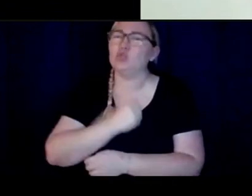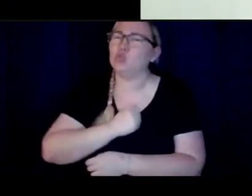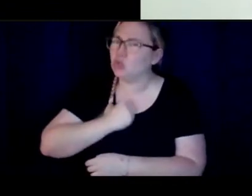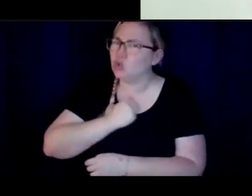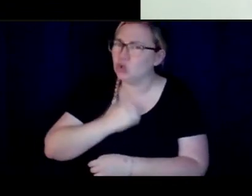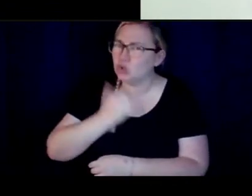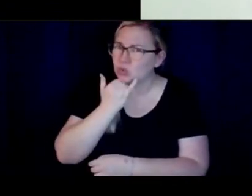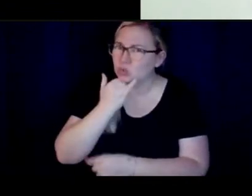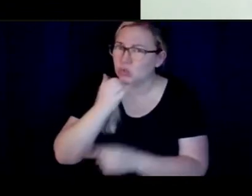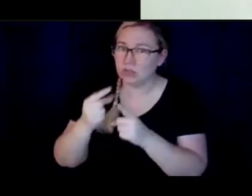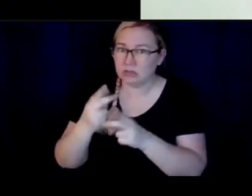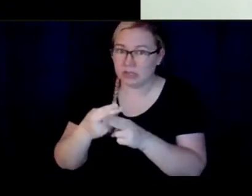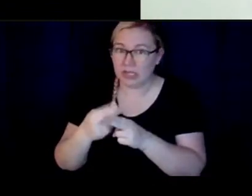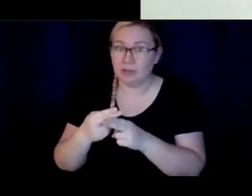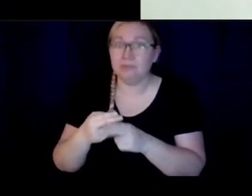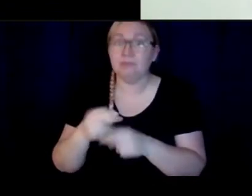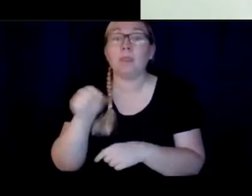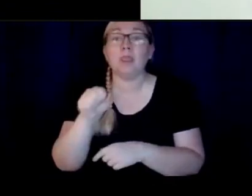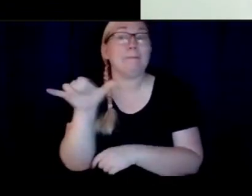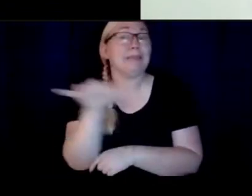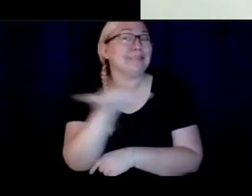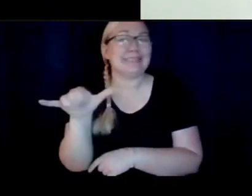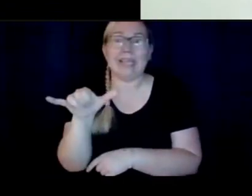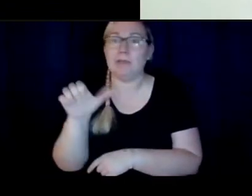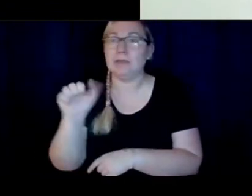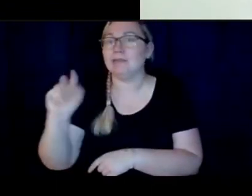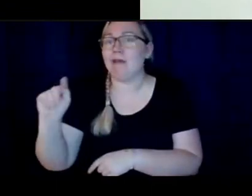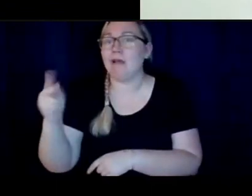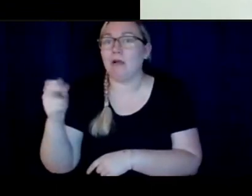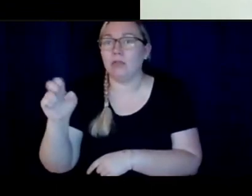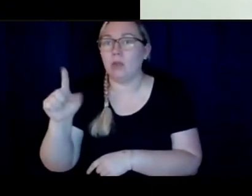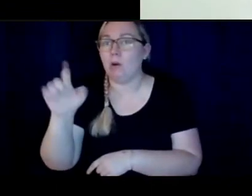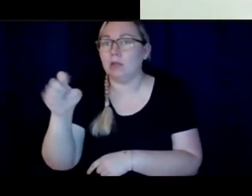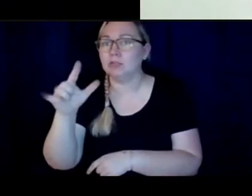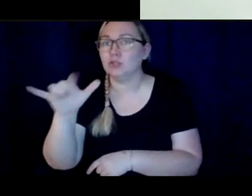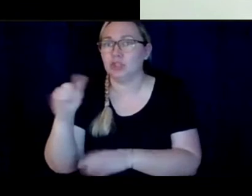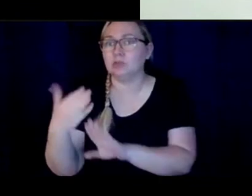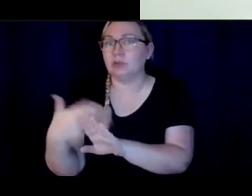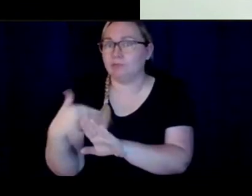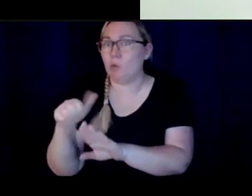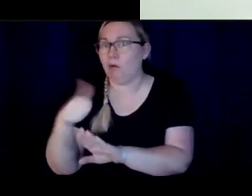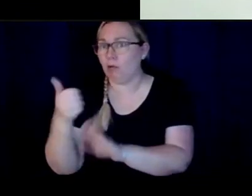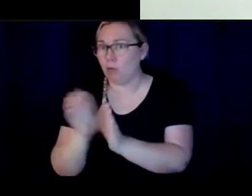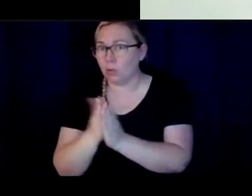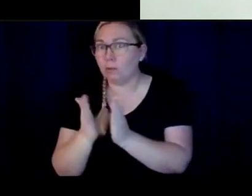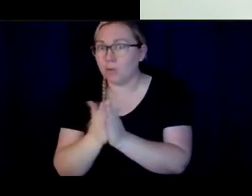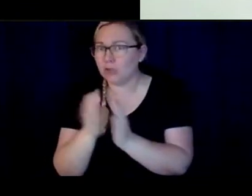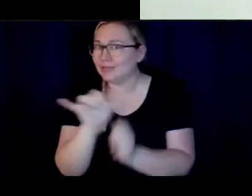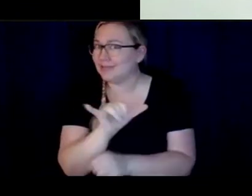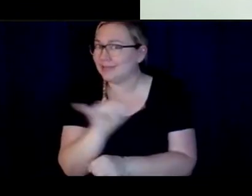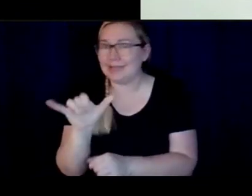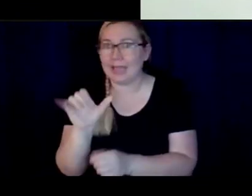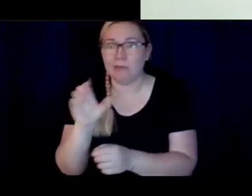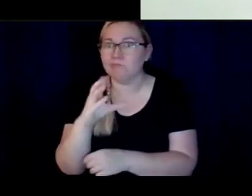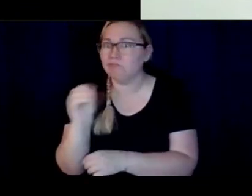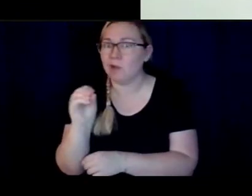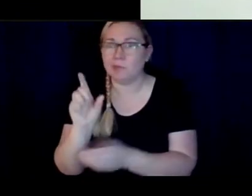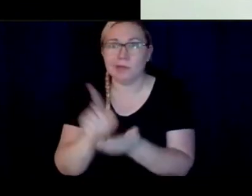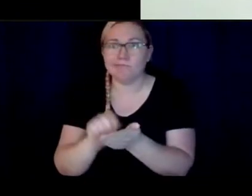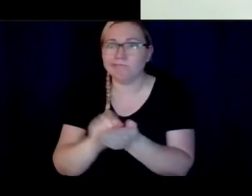okay. Books. Yep, it's the same publisher as the anthology. Awesome. You also talk about, in some